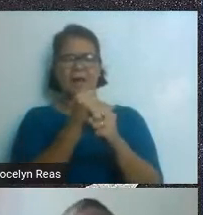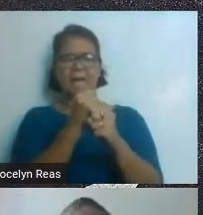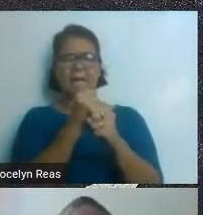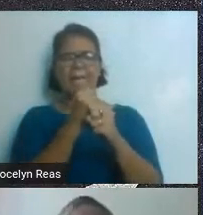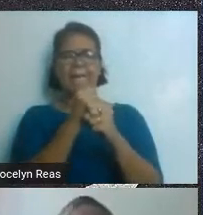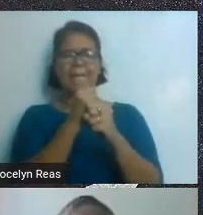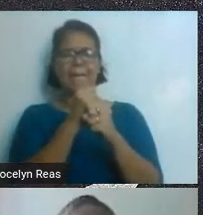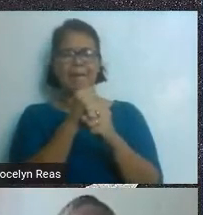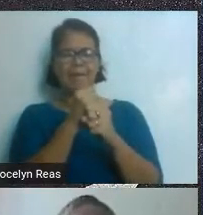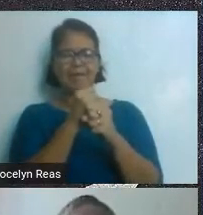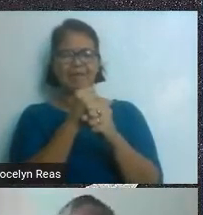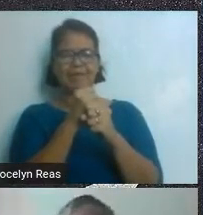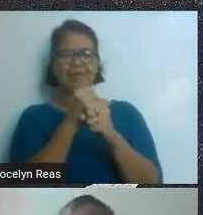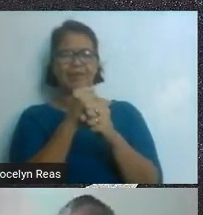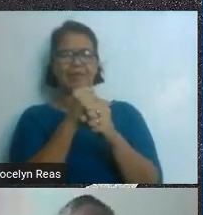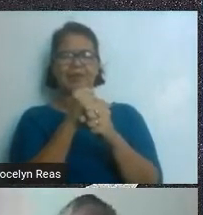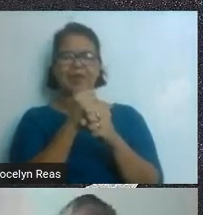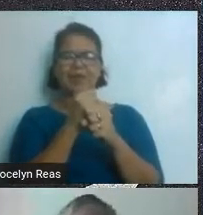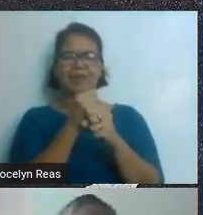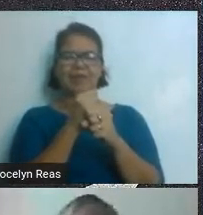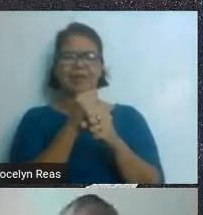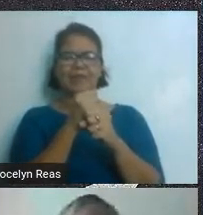Alice,